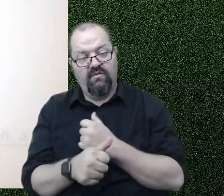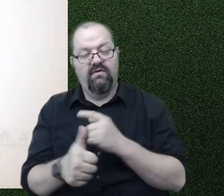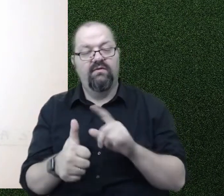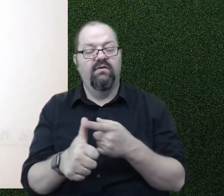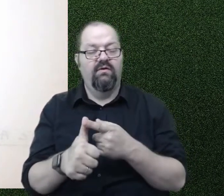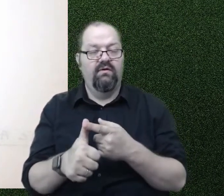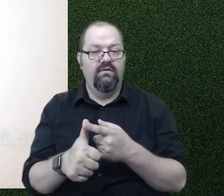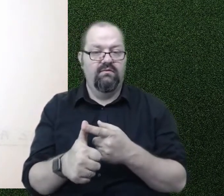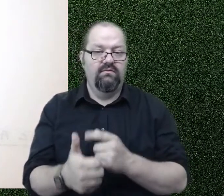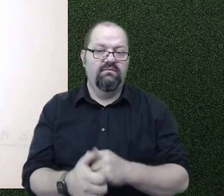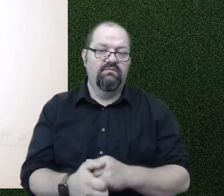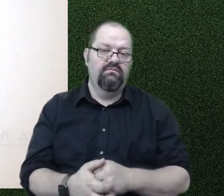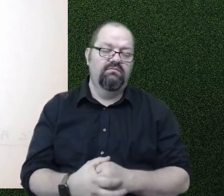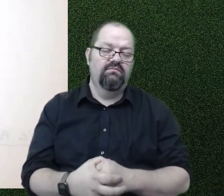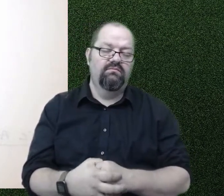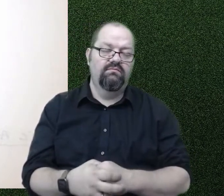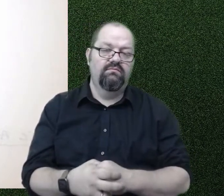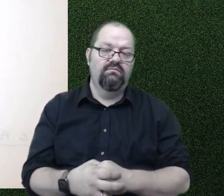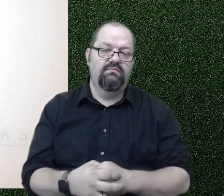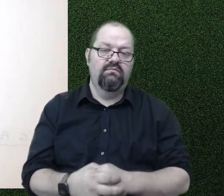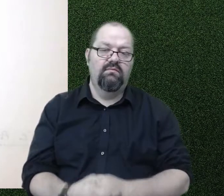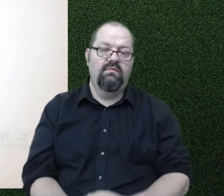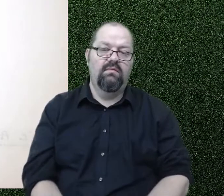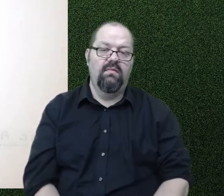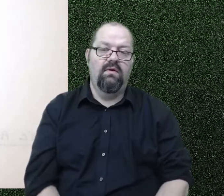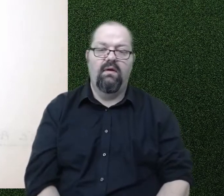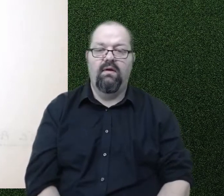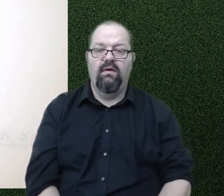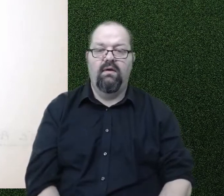or analytically, whichever you'd prefer.